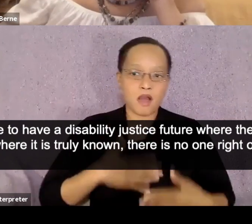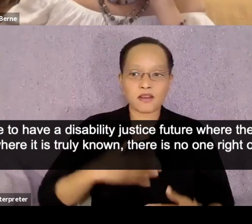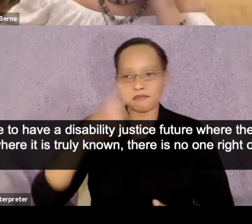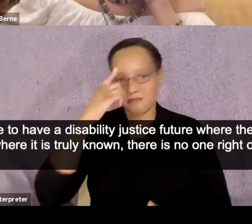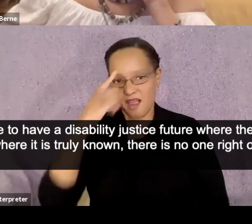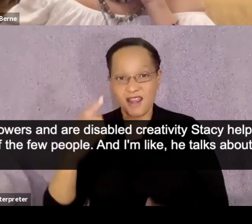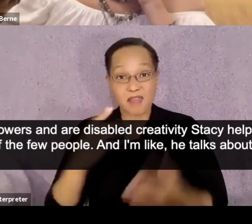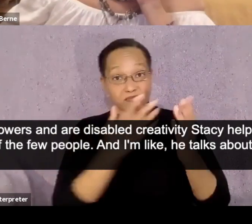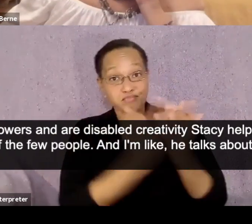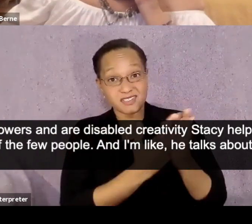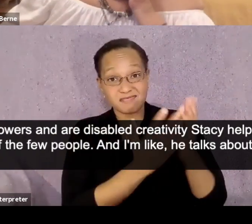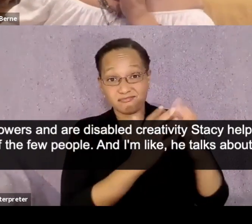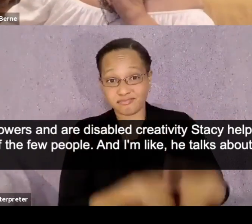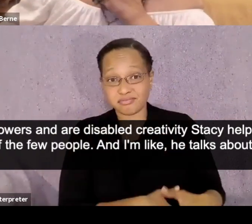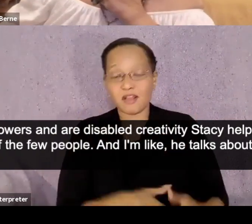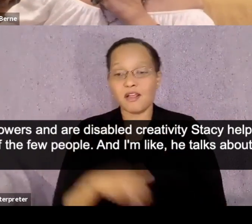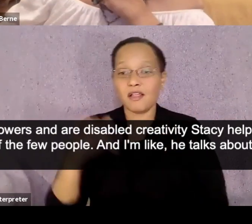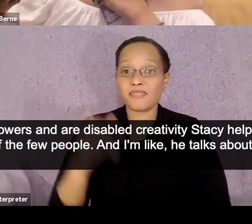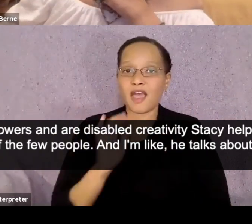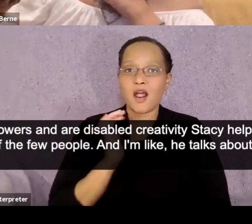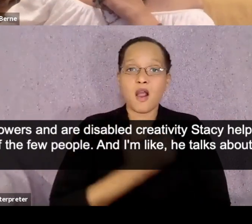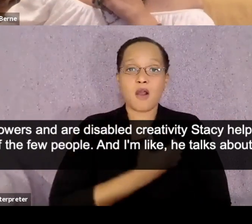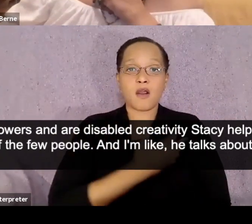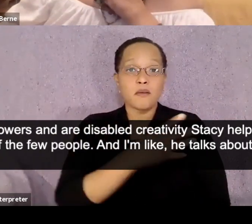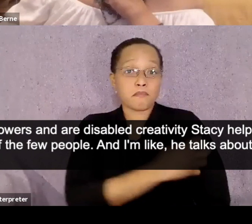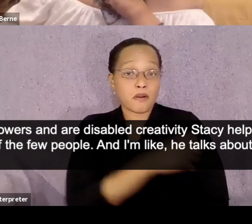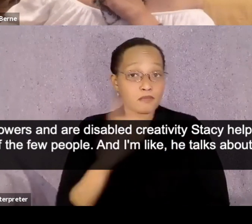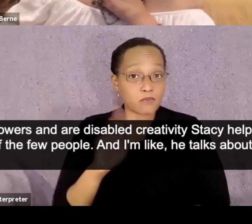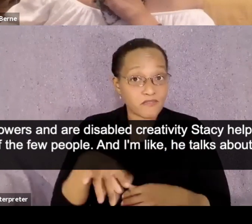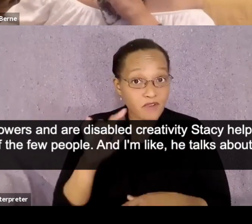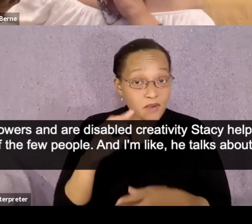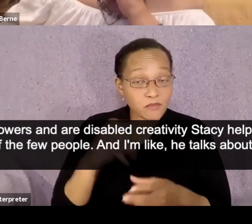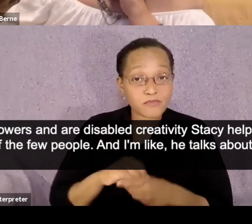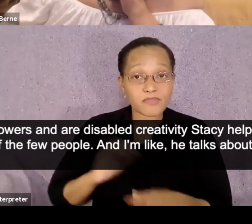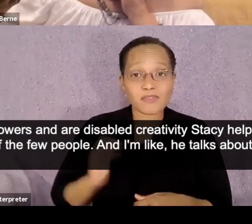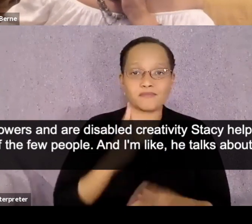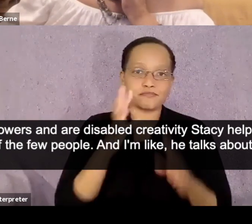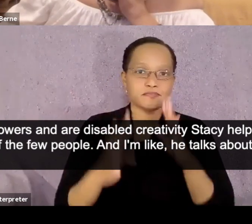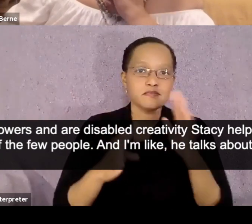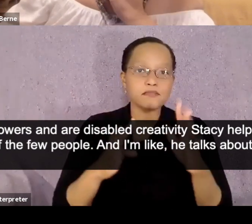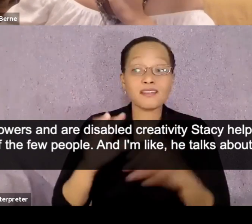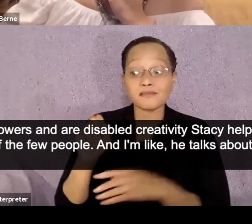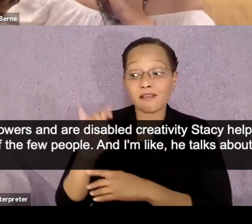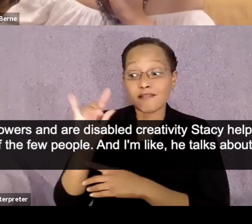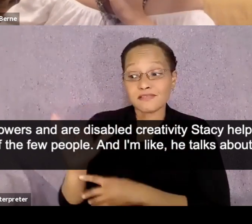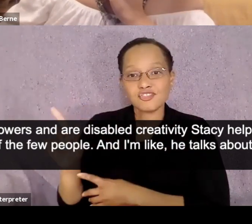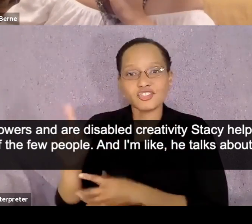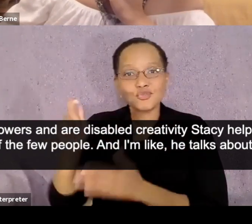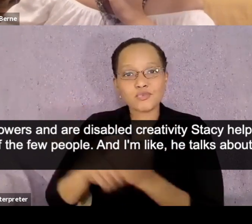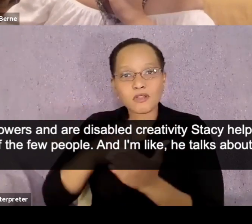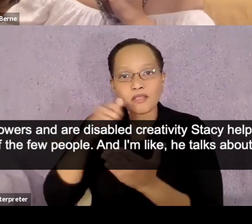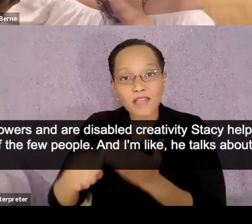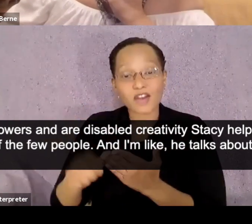over. And I think that our power is in our disabled creativity. Stacey helped. I was like, girl, you wrote Bernie Sanders'